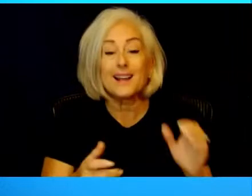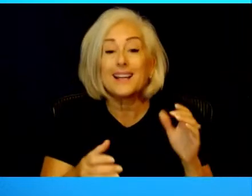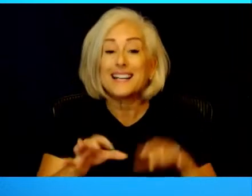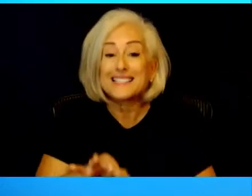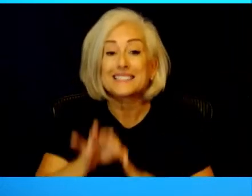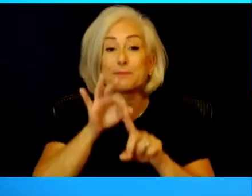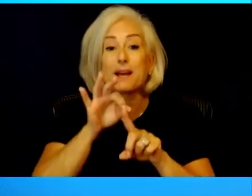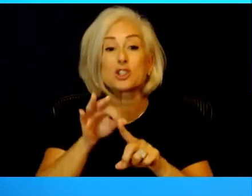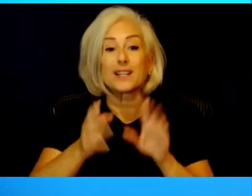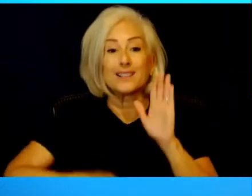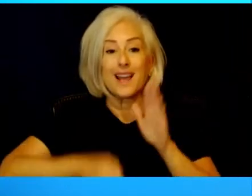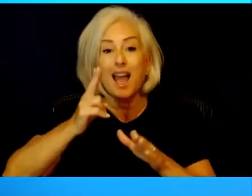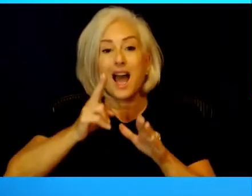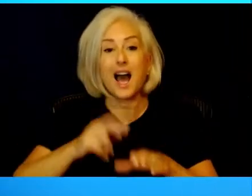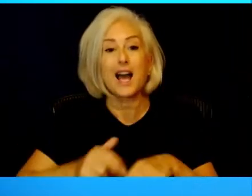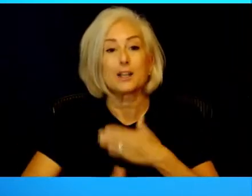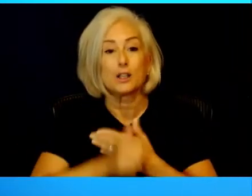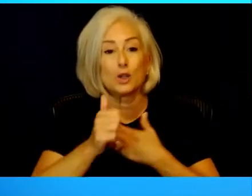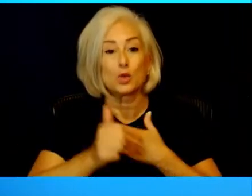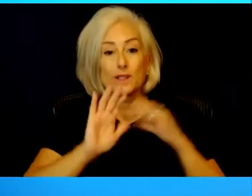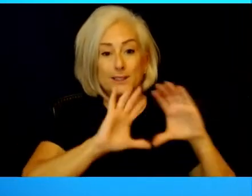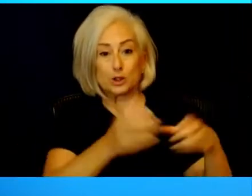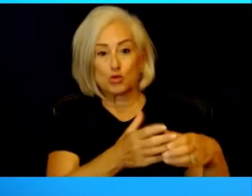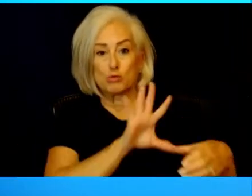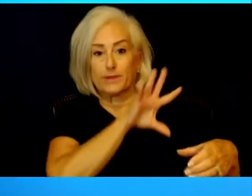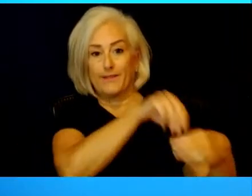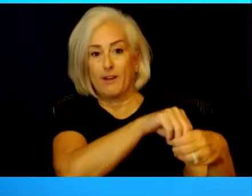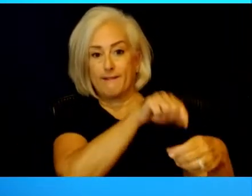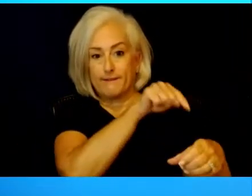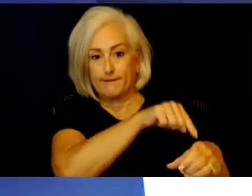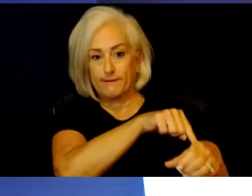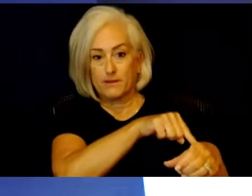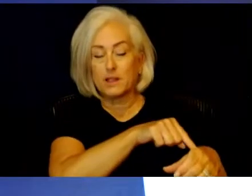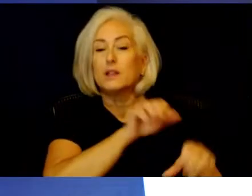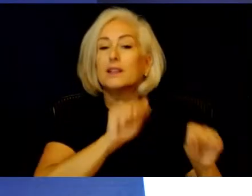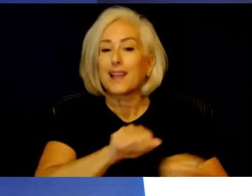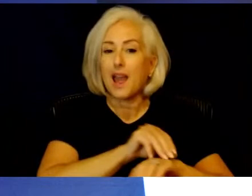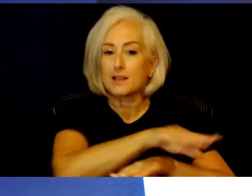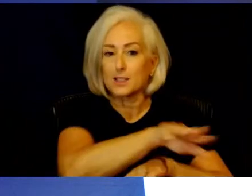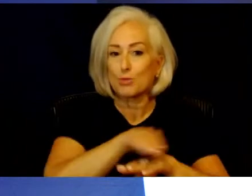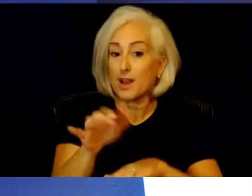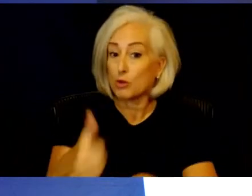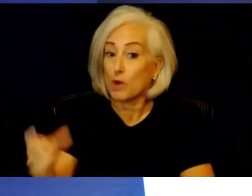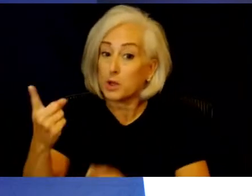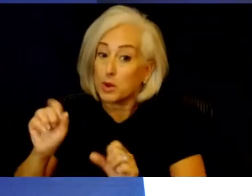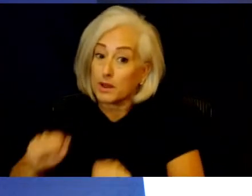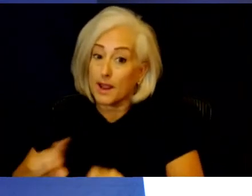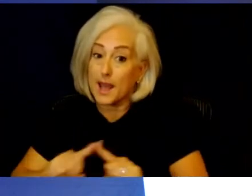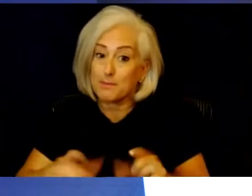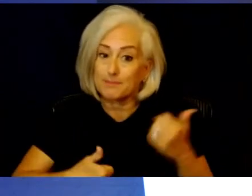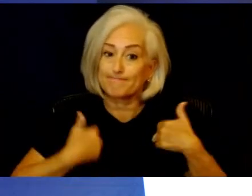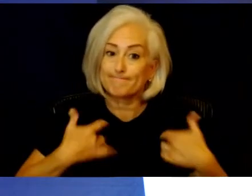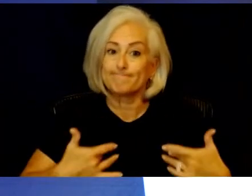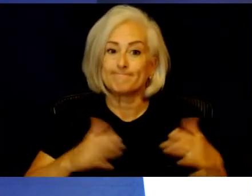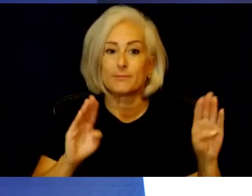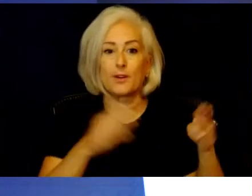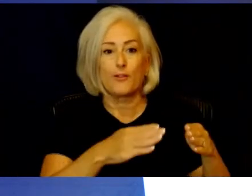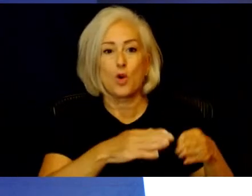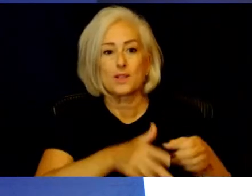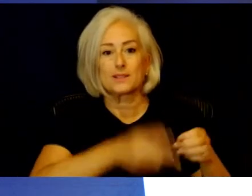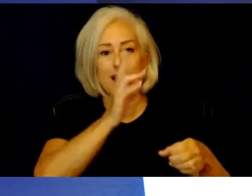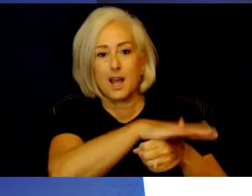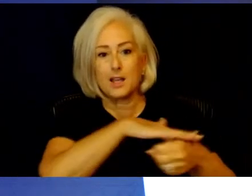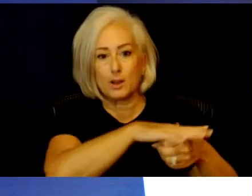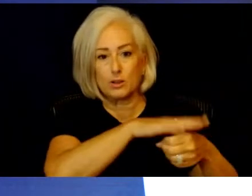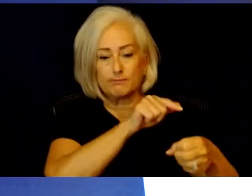right now. But we know it can spread to anyone. When it comes to the vaccine, What's the status of vaccines in our community? Who can